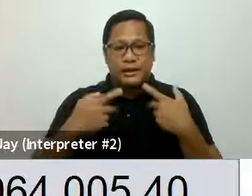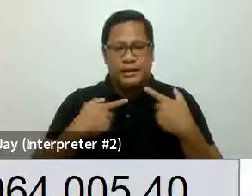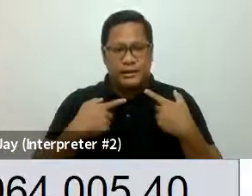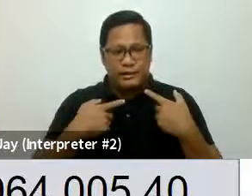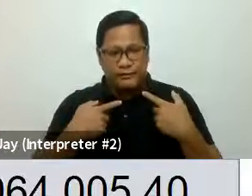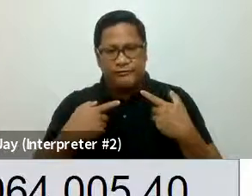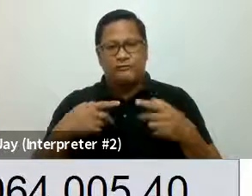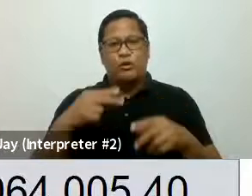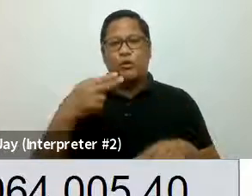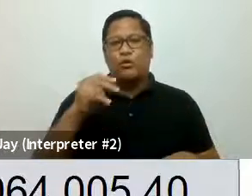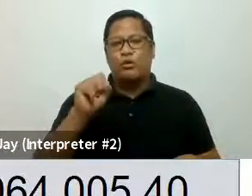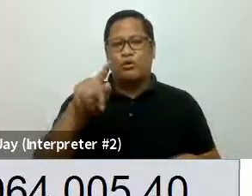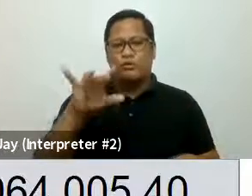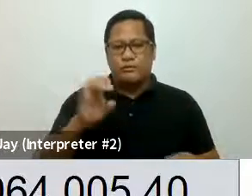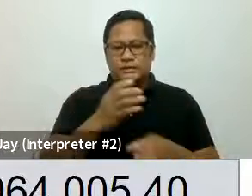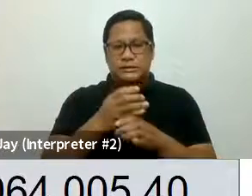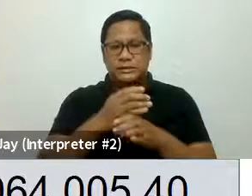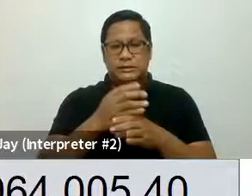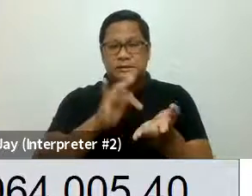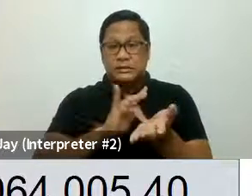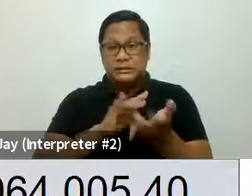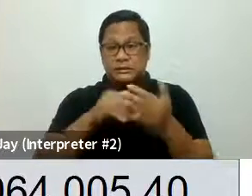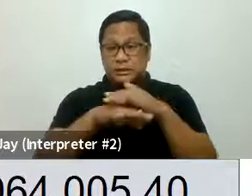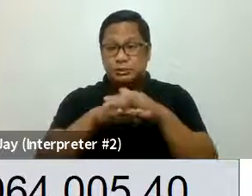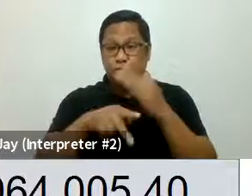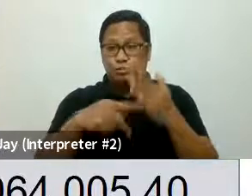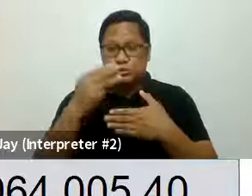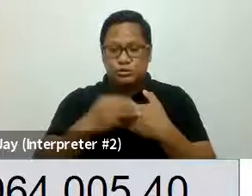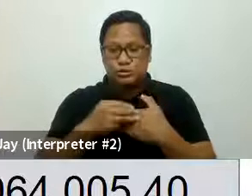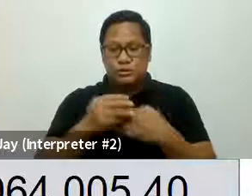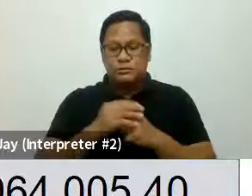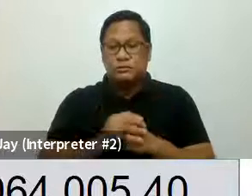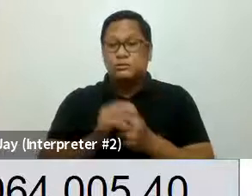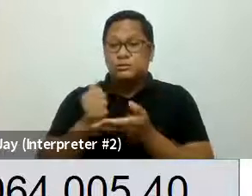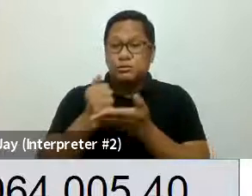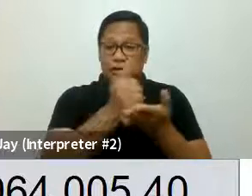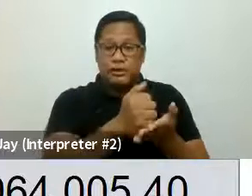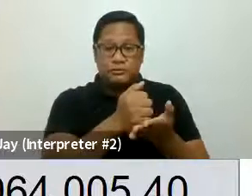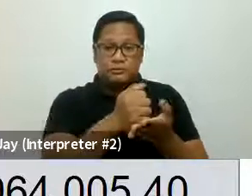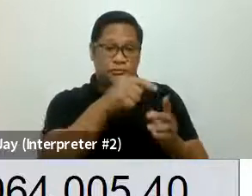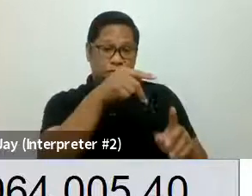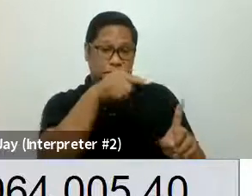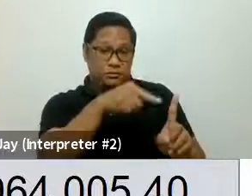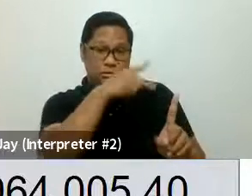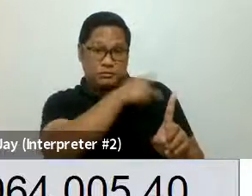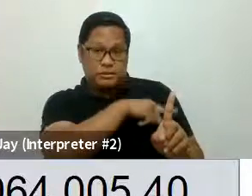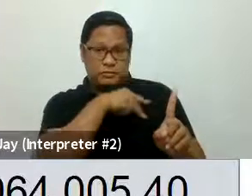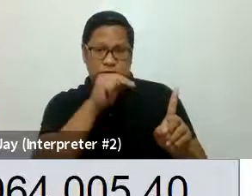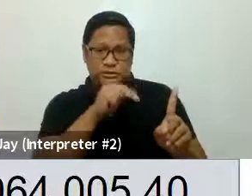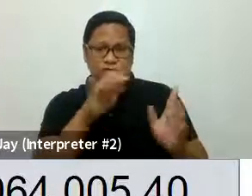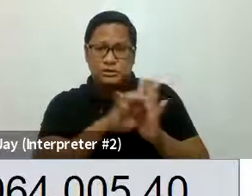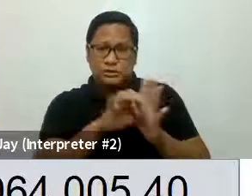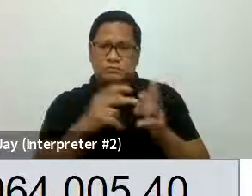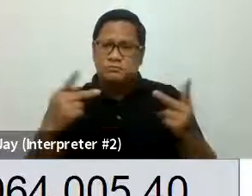all medicines that will help the patient's needs, let's say pain,